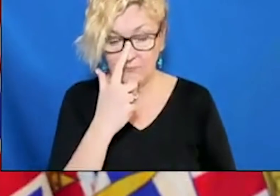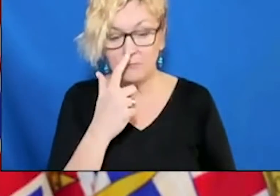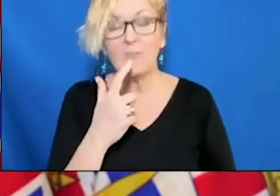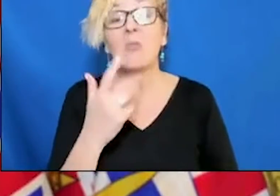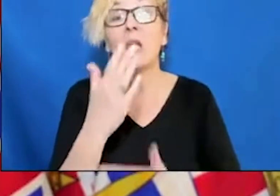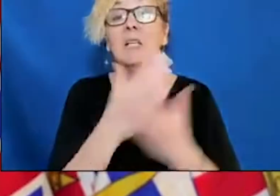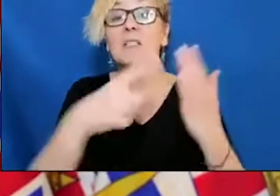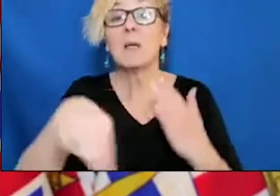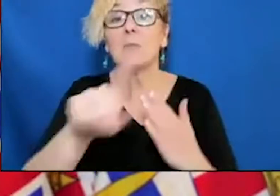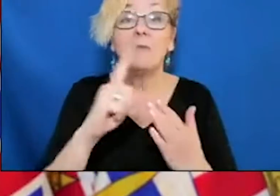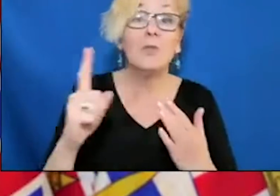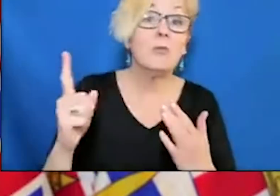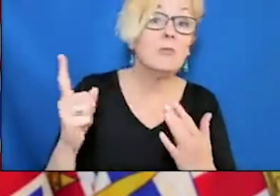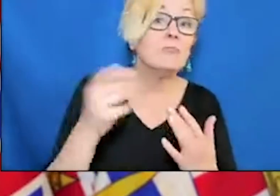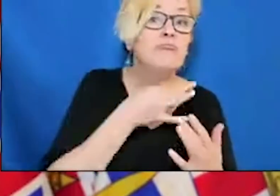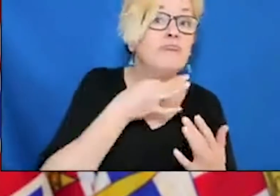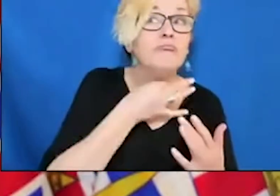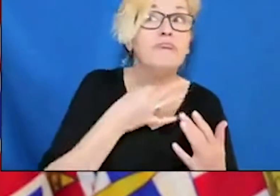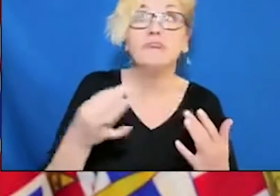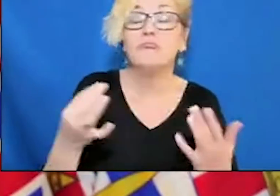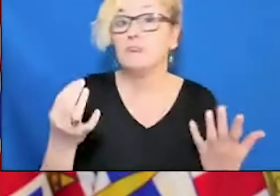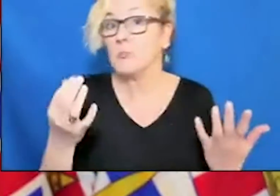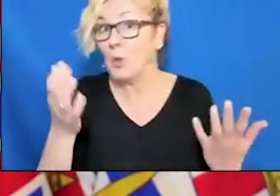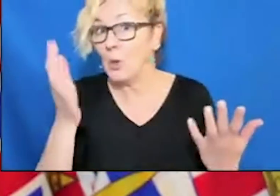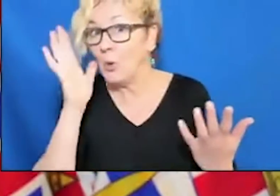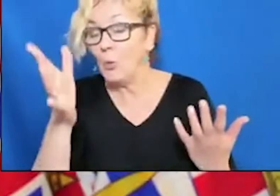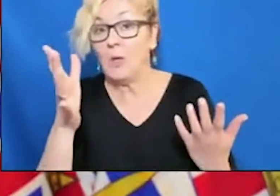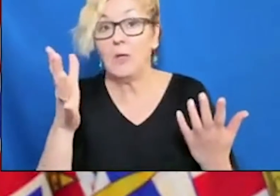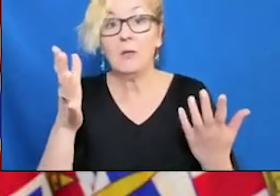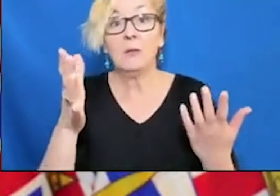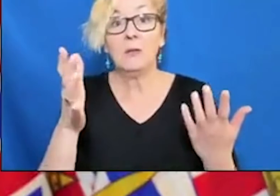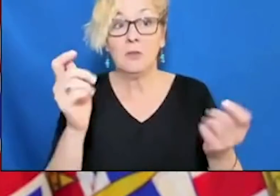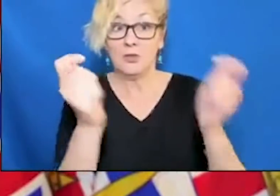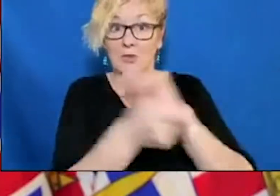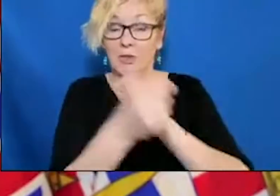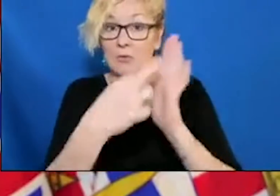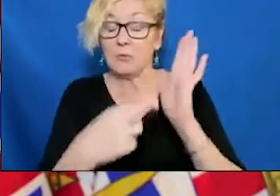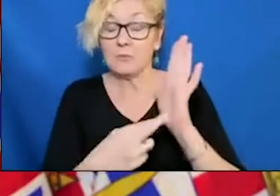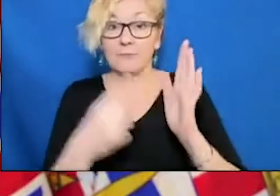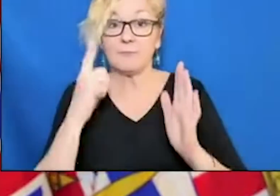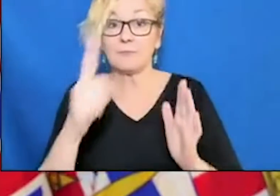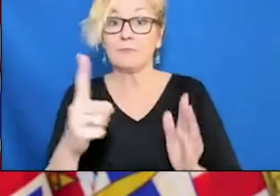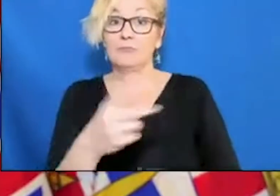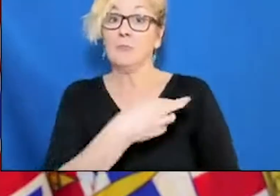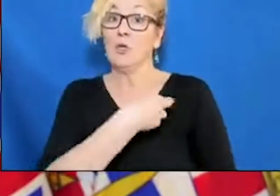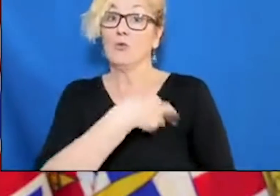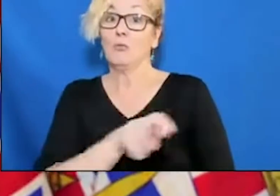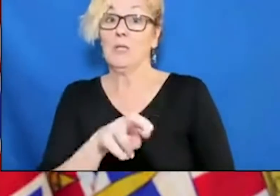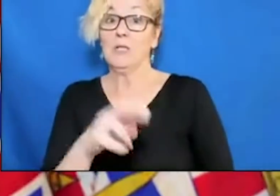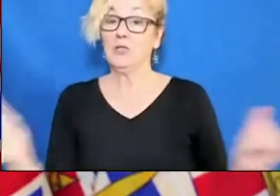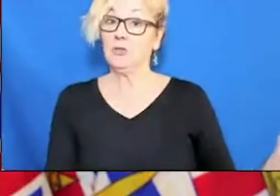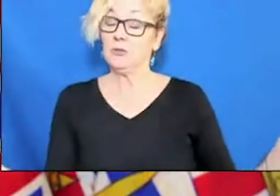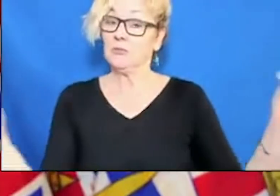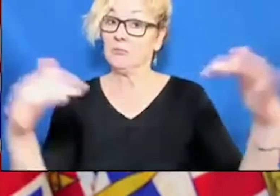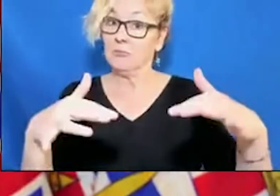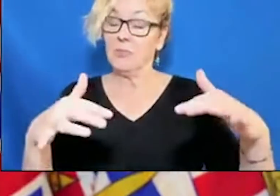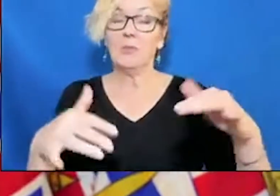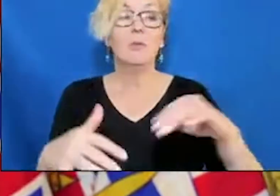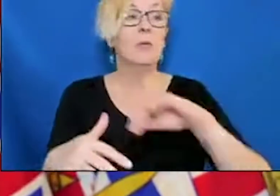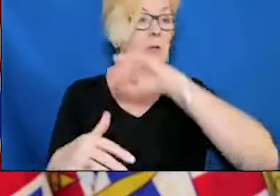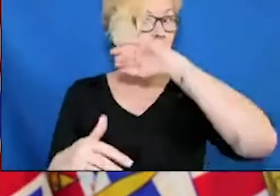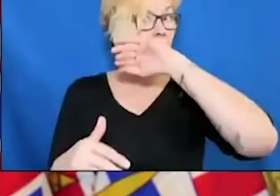gatherings, we're working on the final touches of amending the variants for outdoor religious